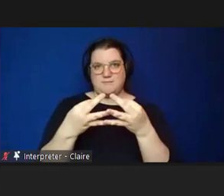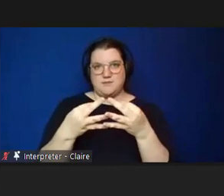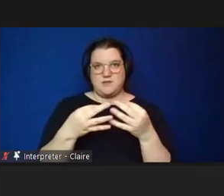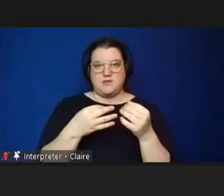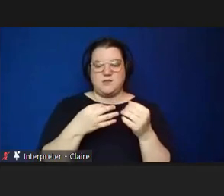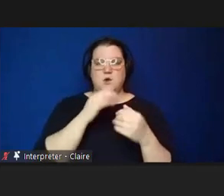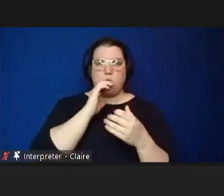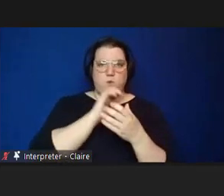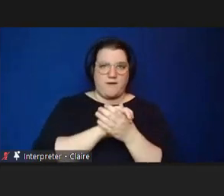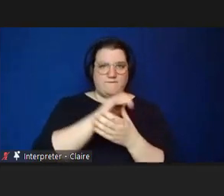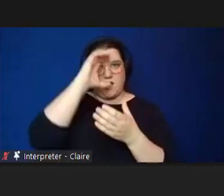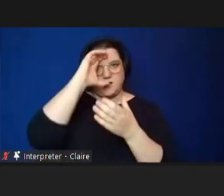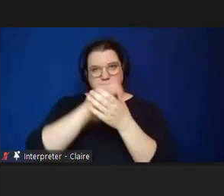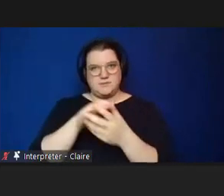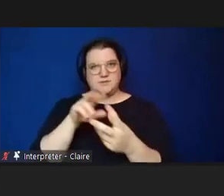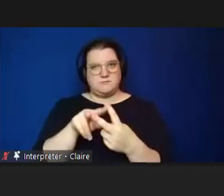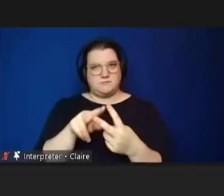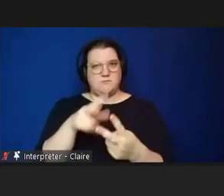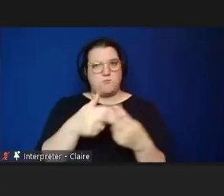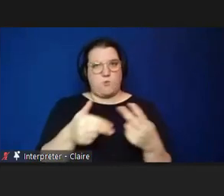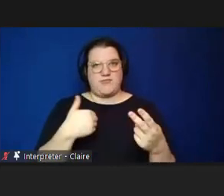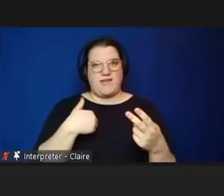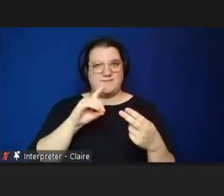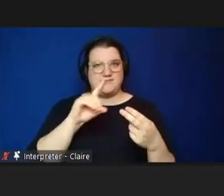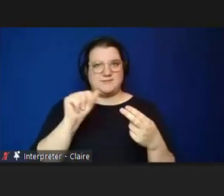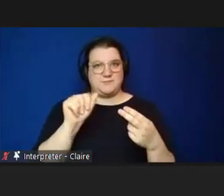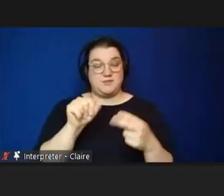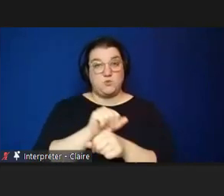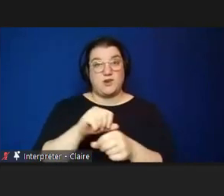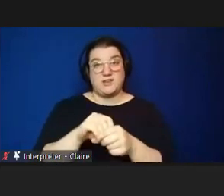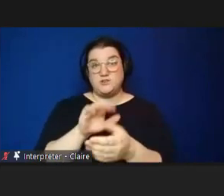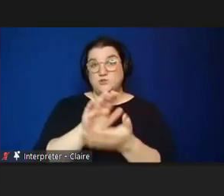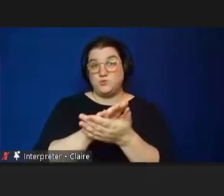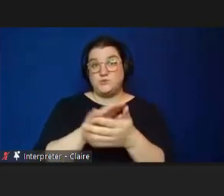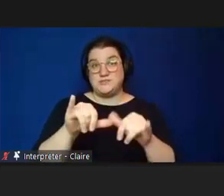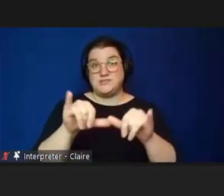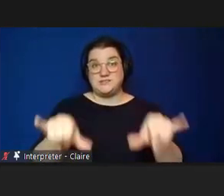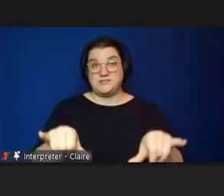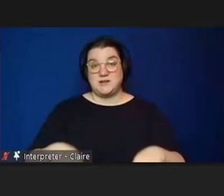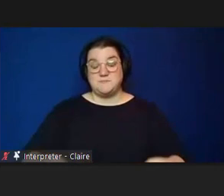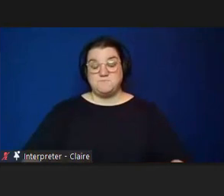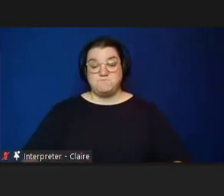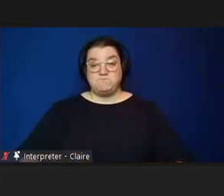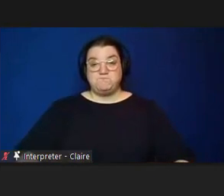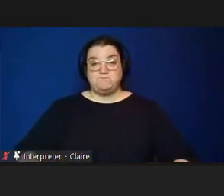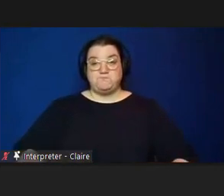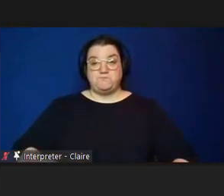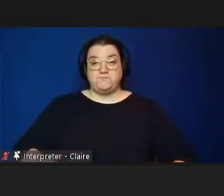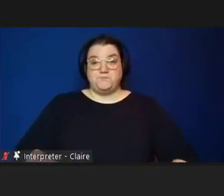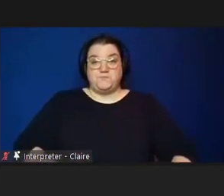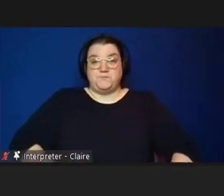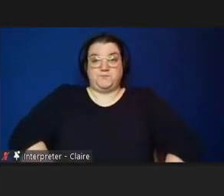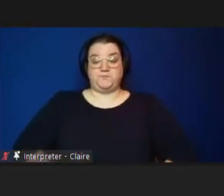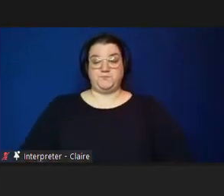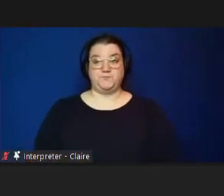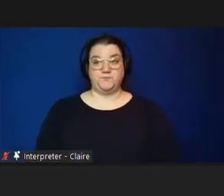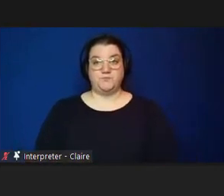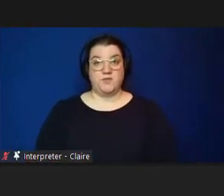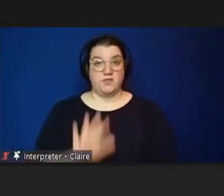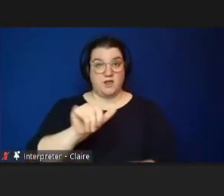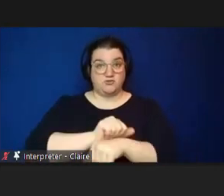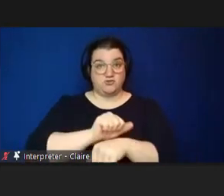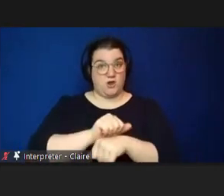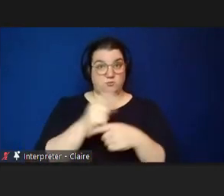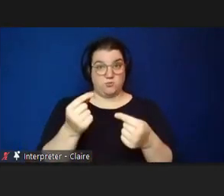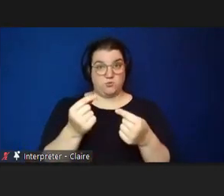and her husband, who both had disabilities, were working in the school system, and their employment involved going around